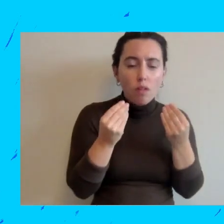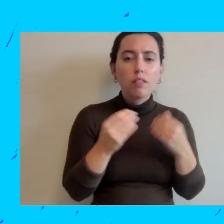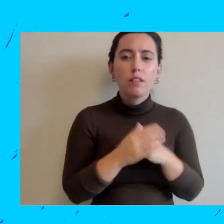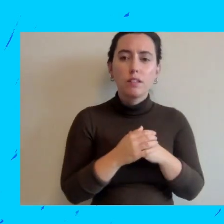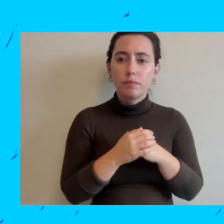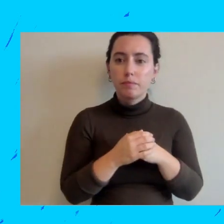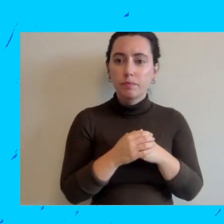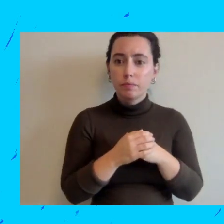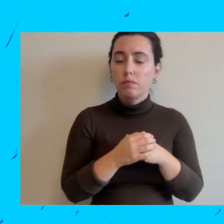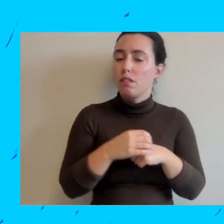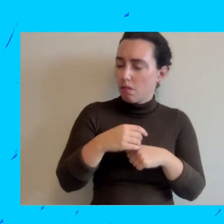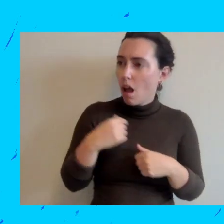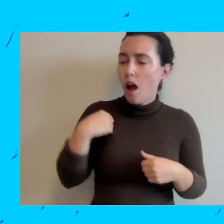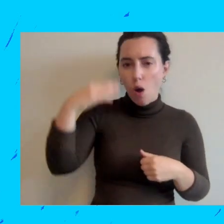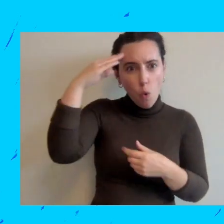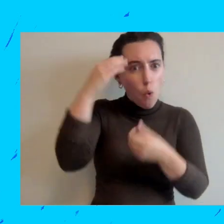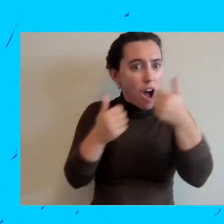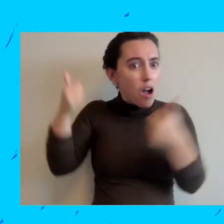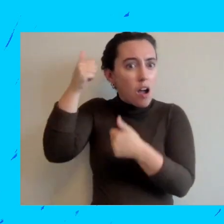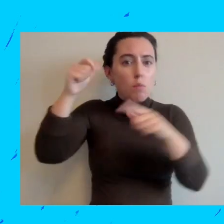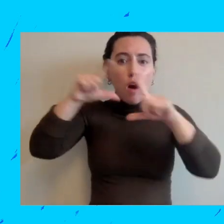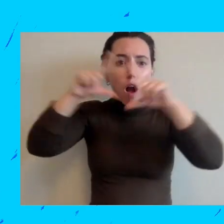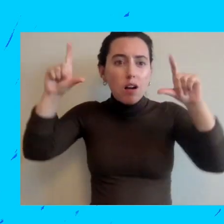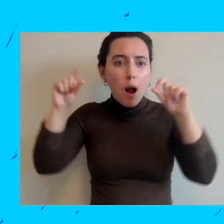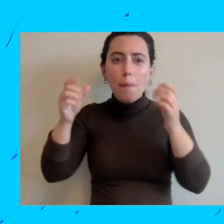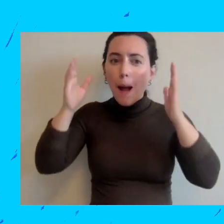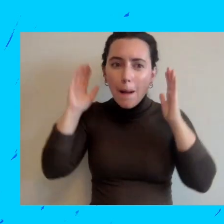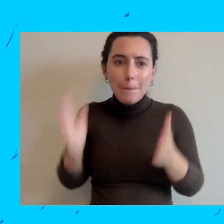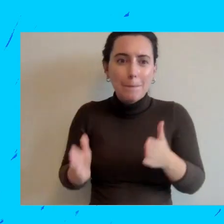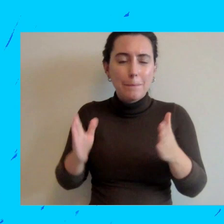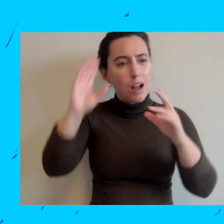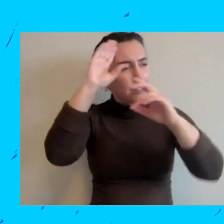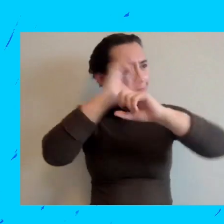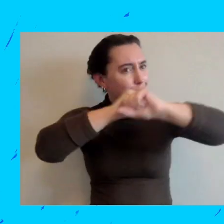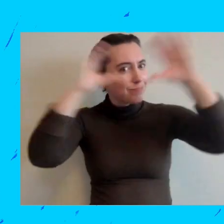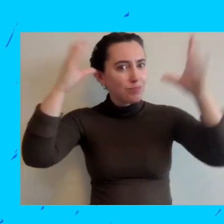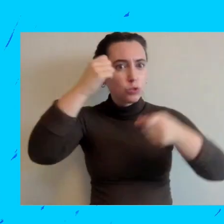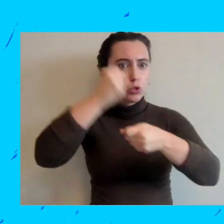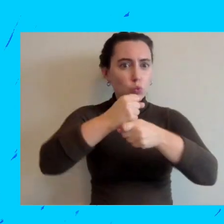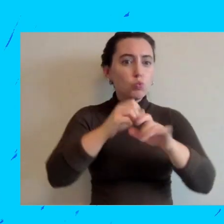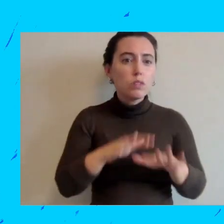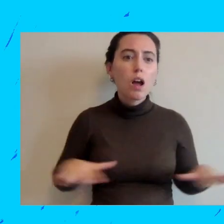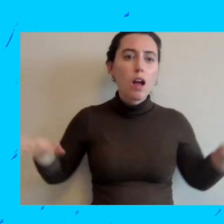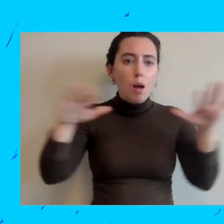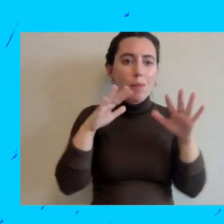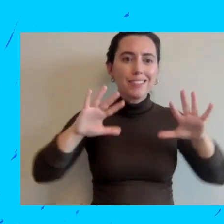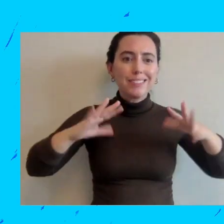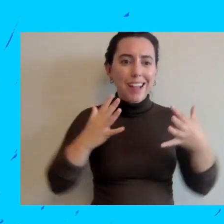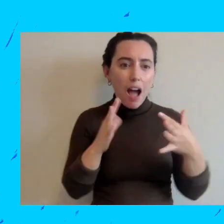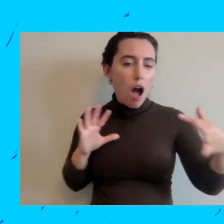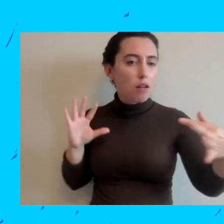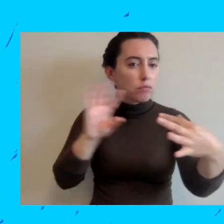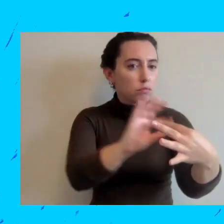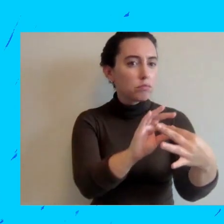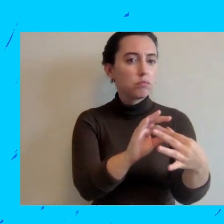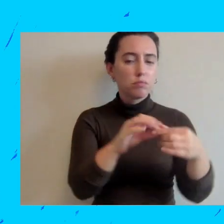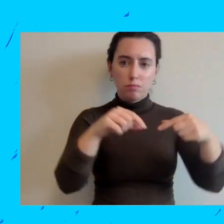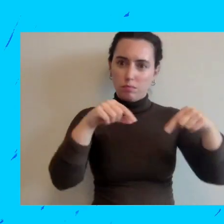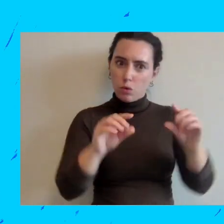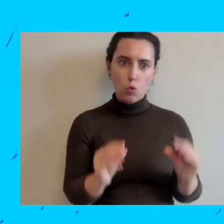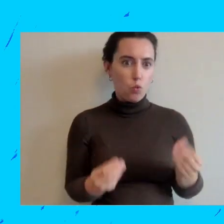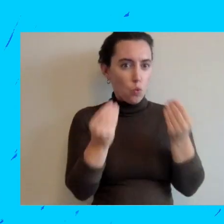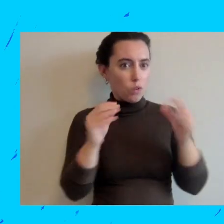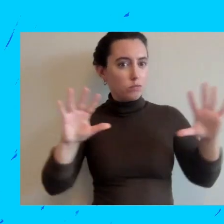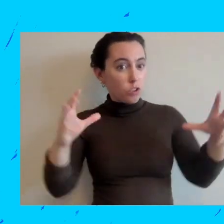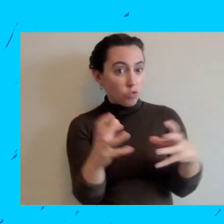believe that leaders and corporations need to reimagine workplaces so that they appeal to our generational values in this digital age, values